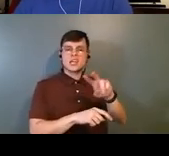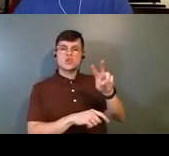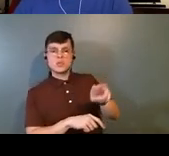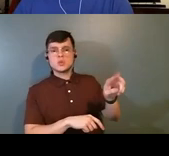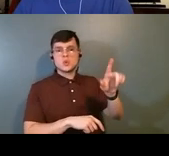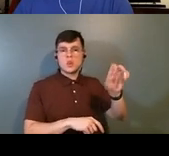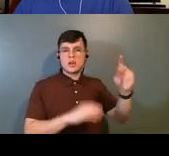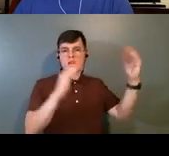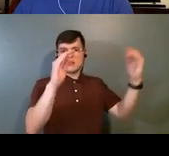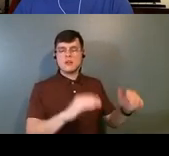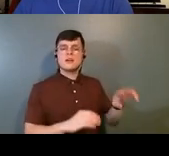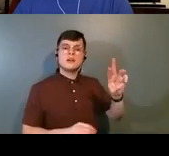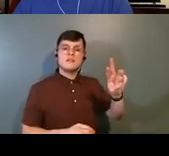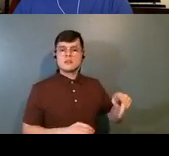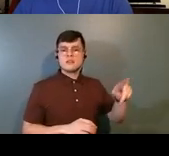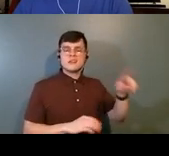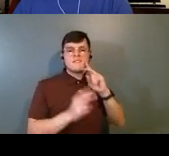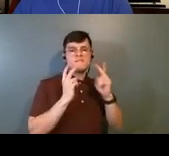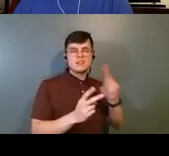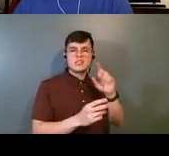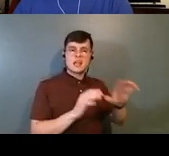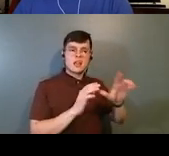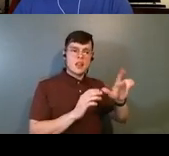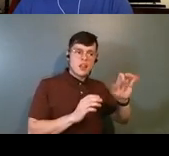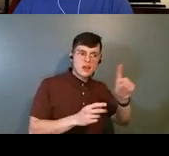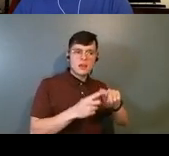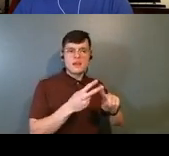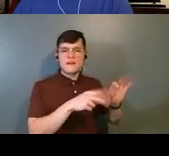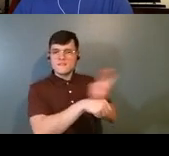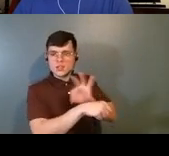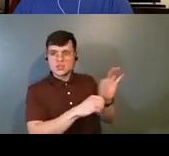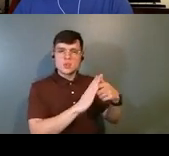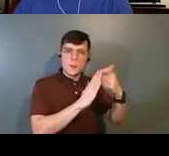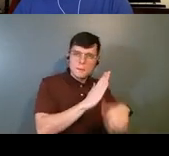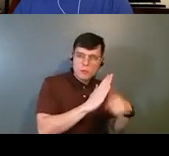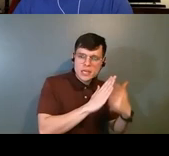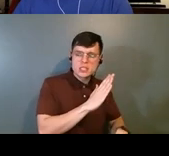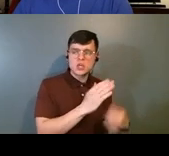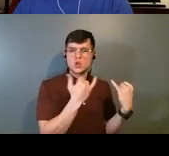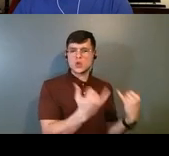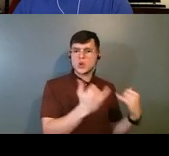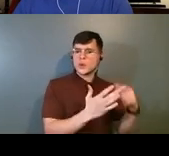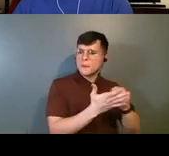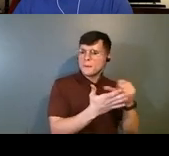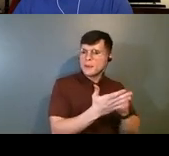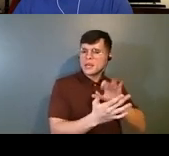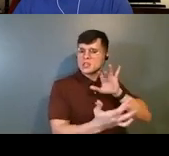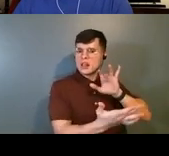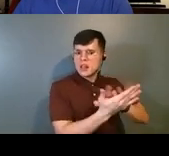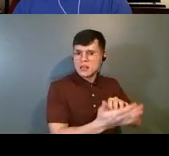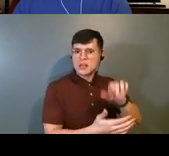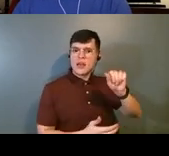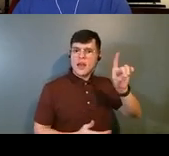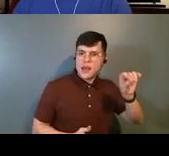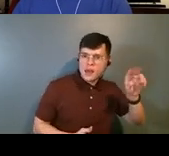WP visited link graphic logo, visited link features, visited link pricing, visited current page link demos, link add-ons, link help center, link